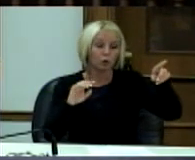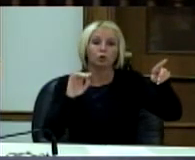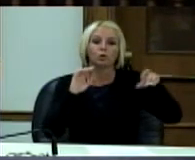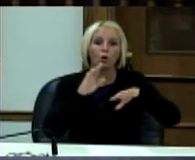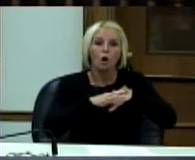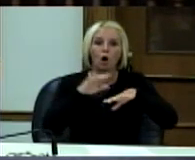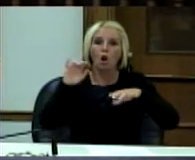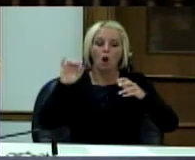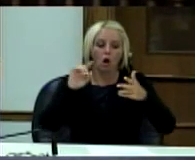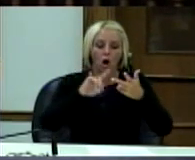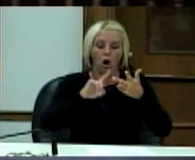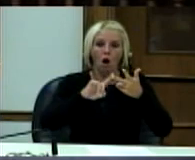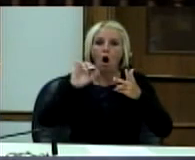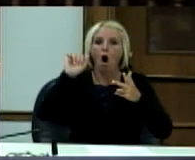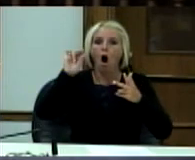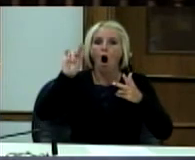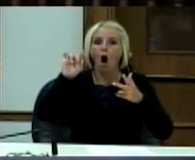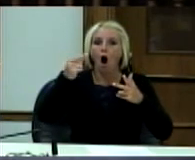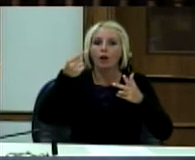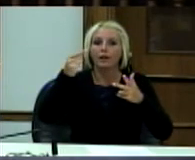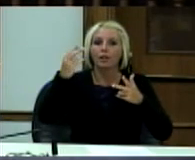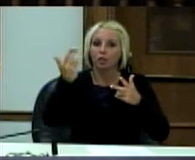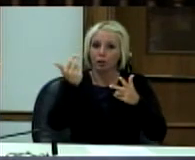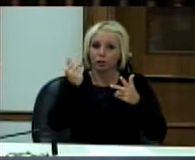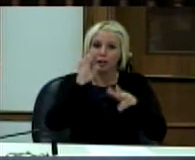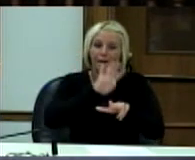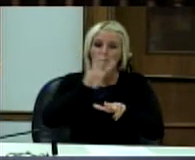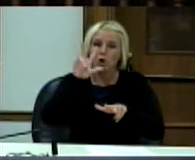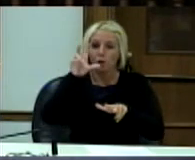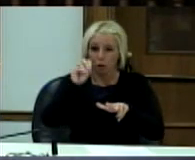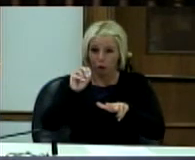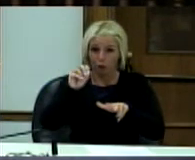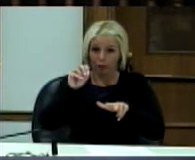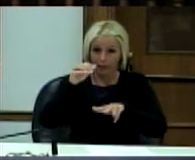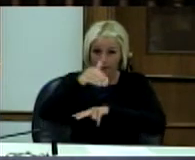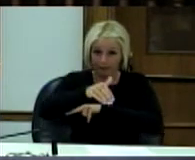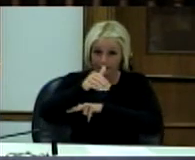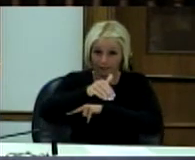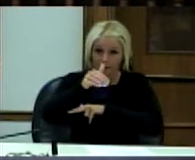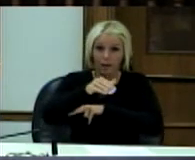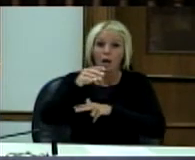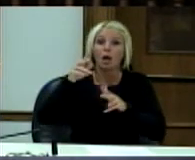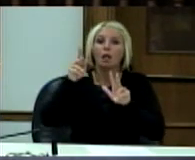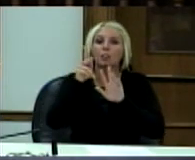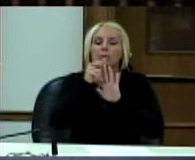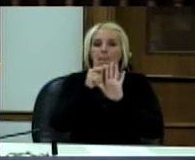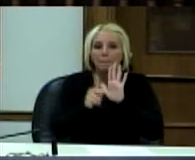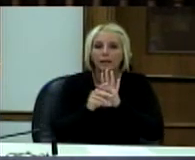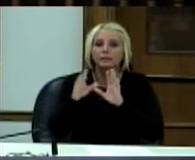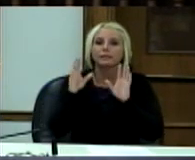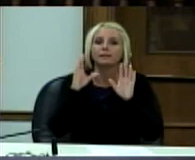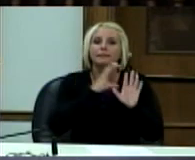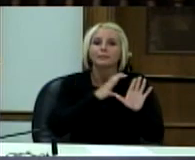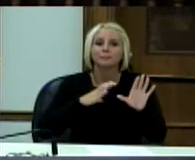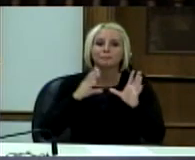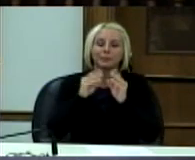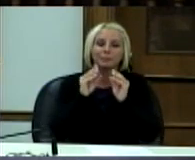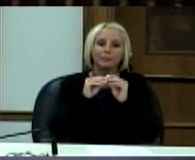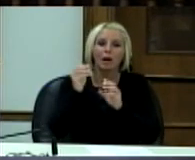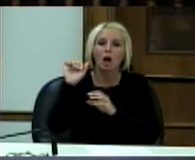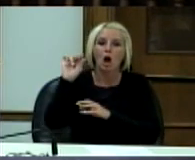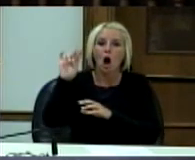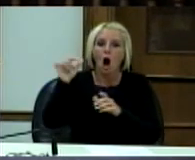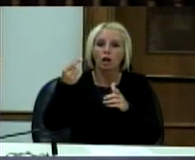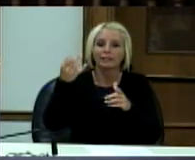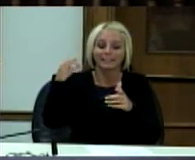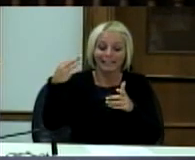On August 13th, at 4:30 PM, the policy committee meeting at the district office. August